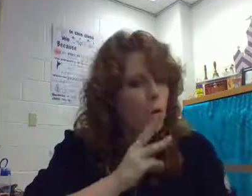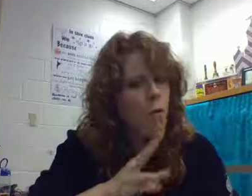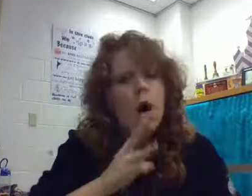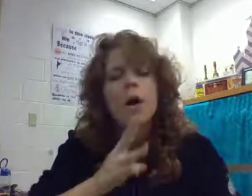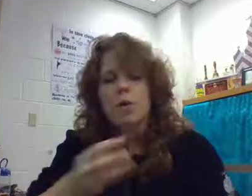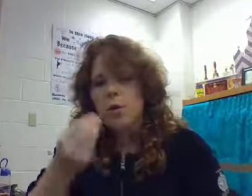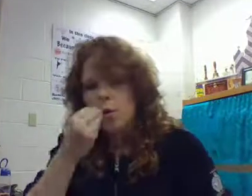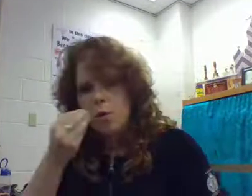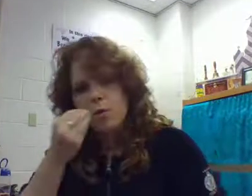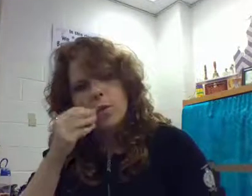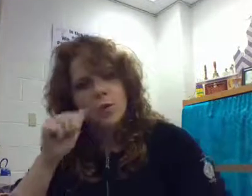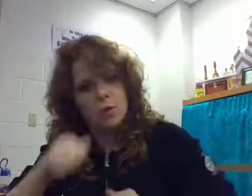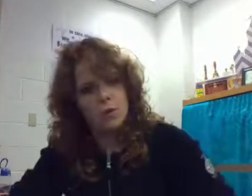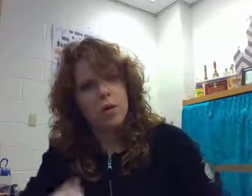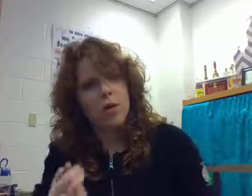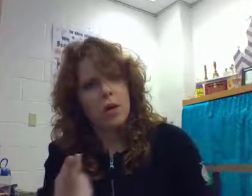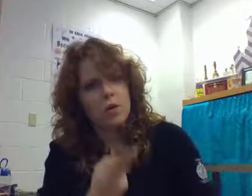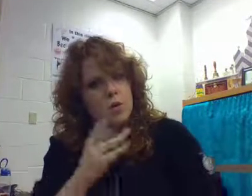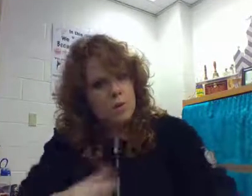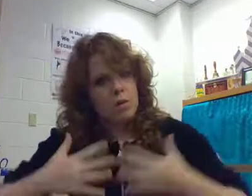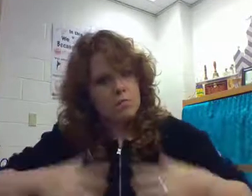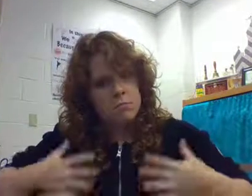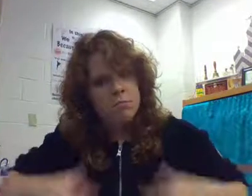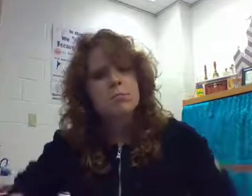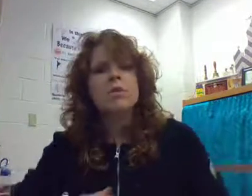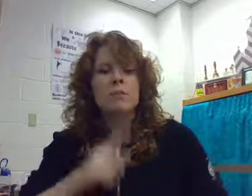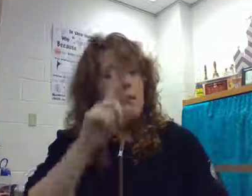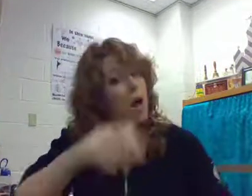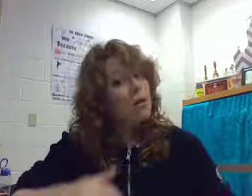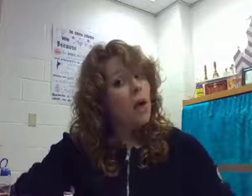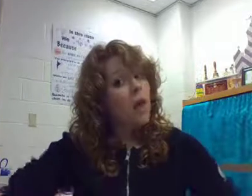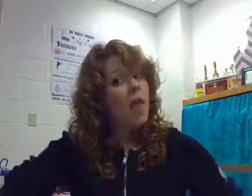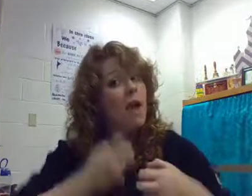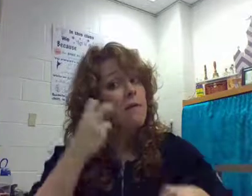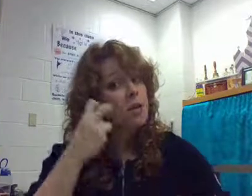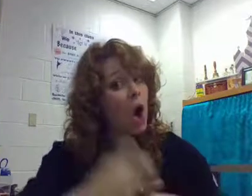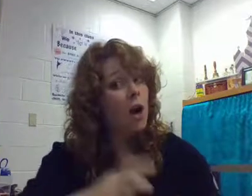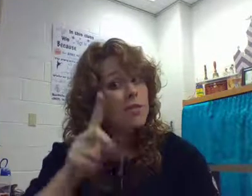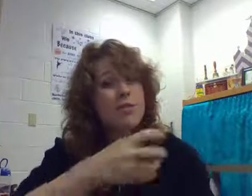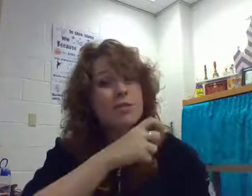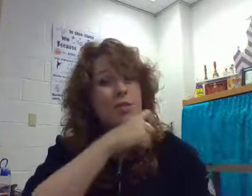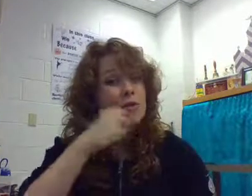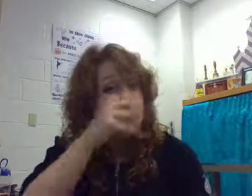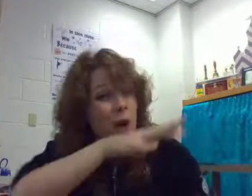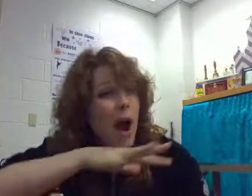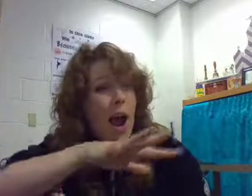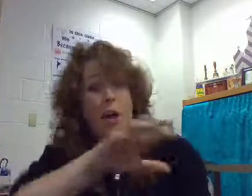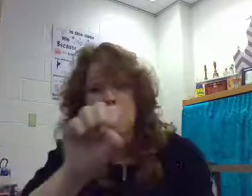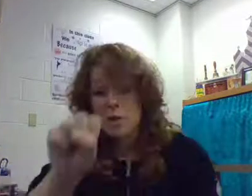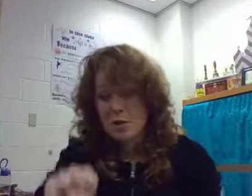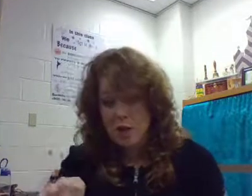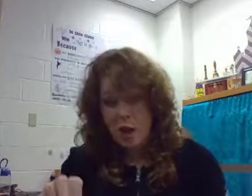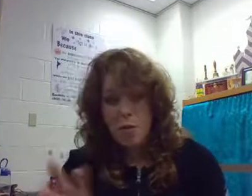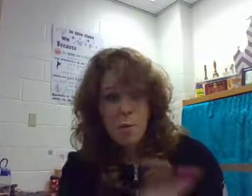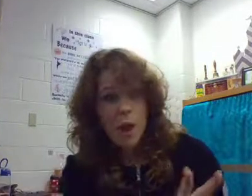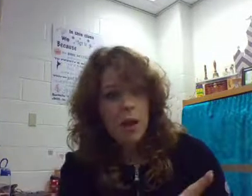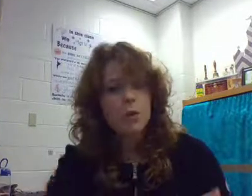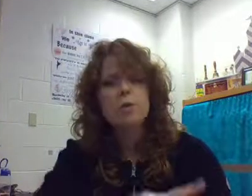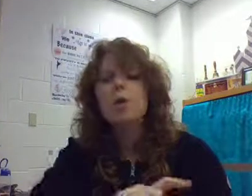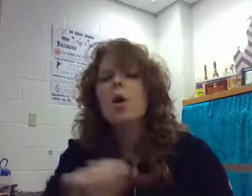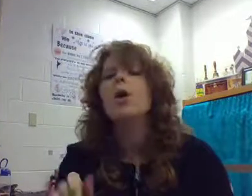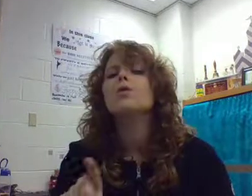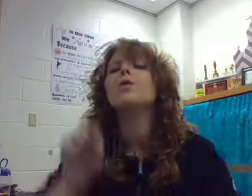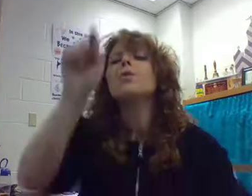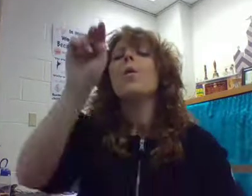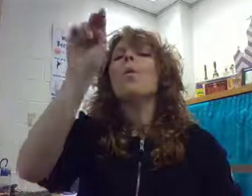groups stayed in regions where resources were scarce. Life was hard in these places, such as the desert of the Southwest or the icy Arctic region.